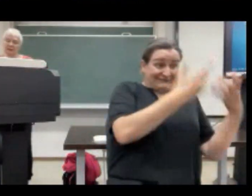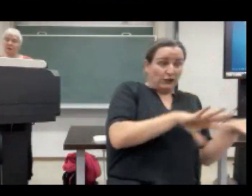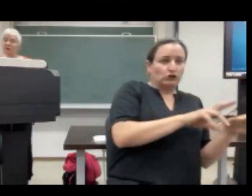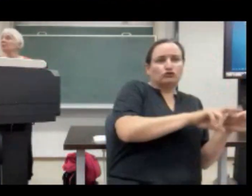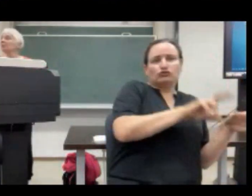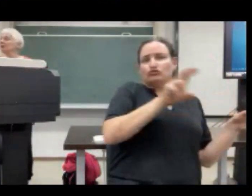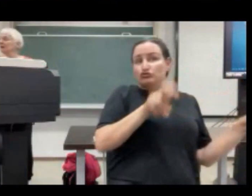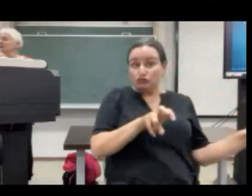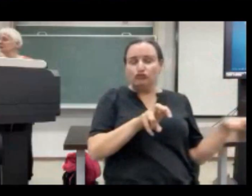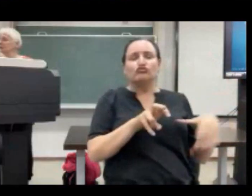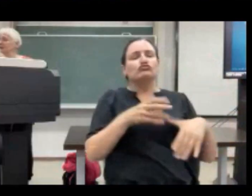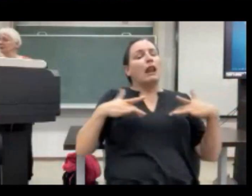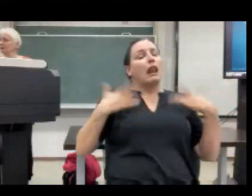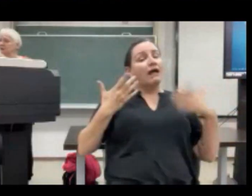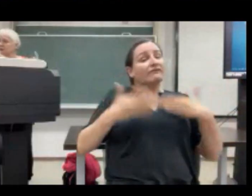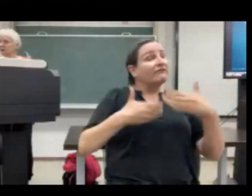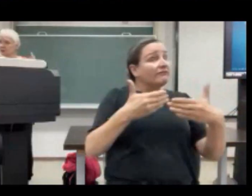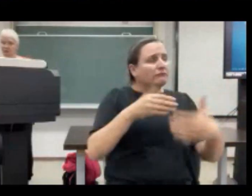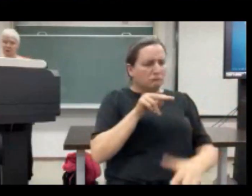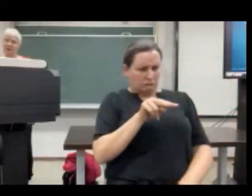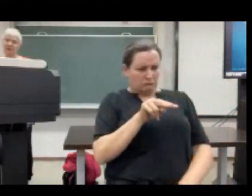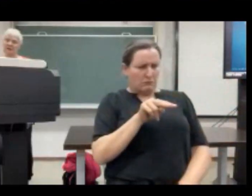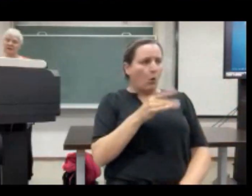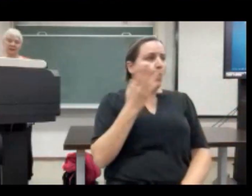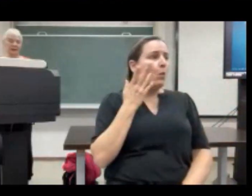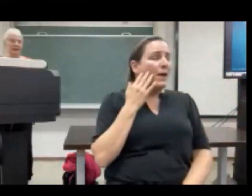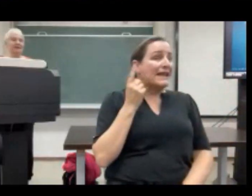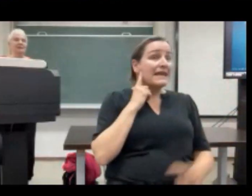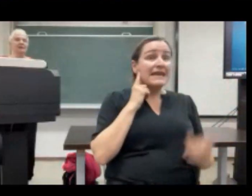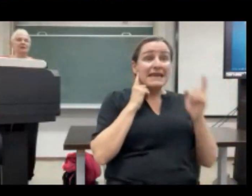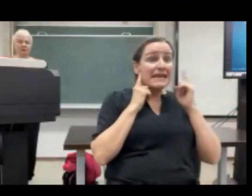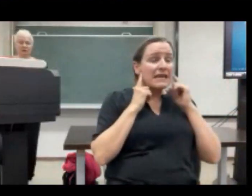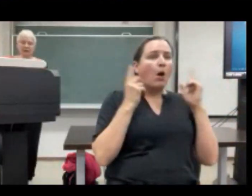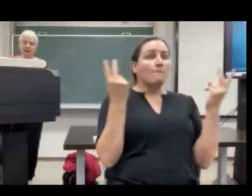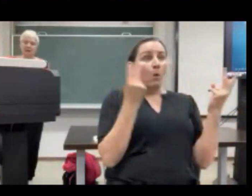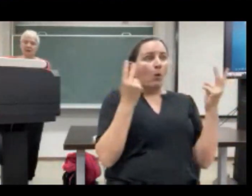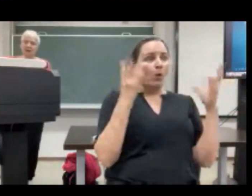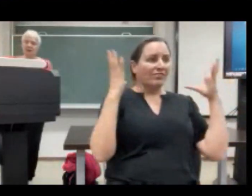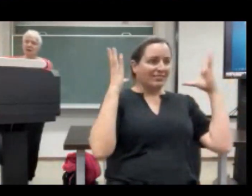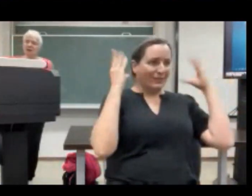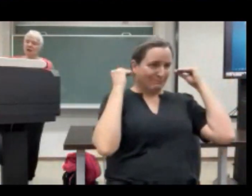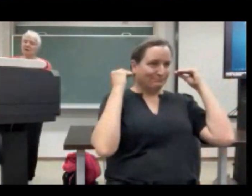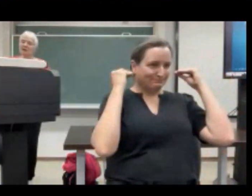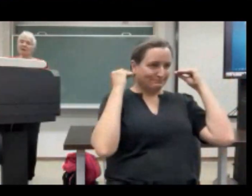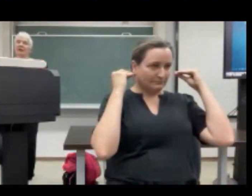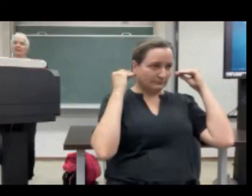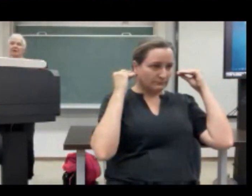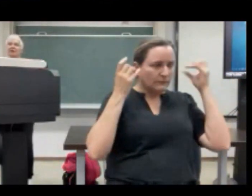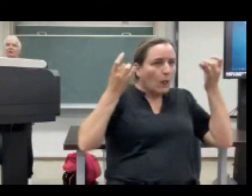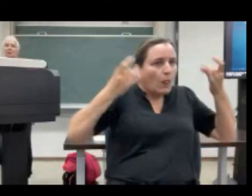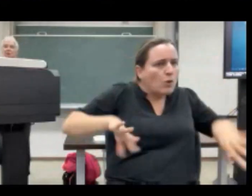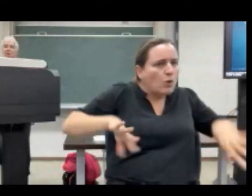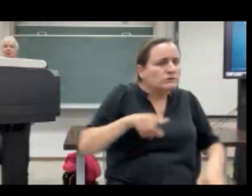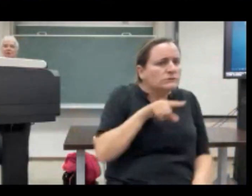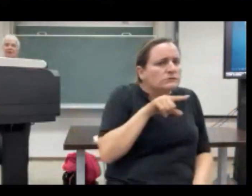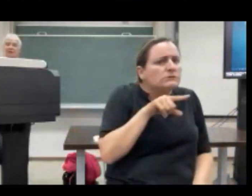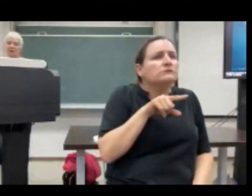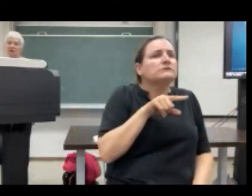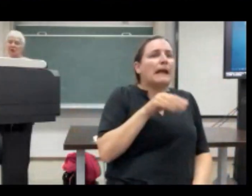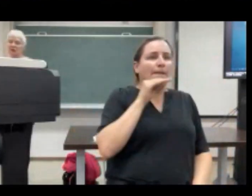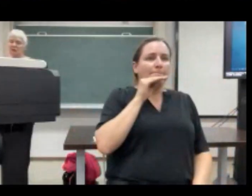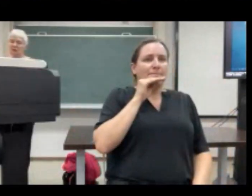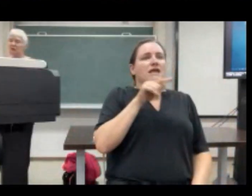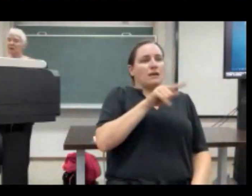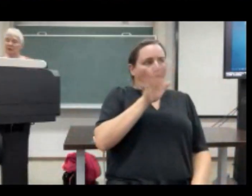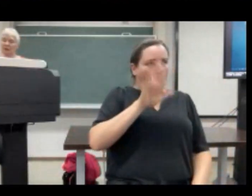that with bilateral hearing loss, so in both ears, it's a 3 times greater chance of having